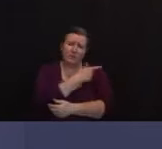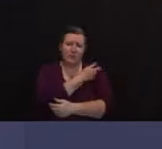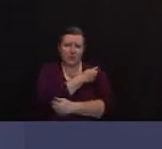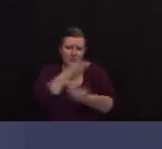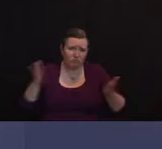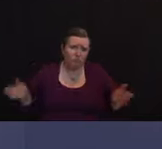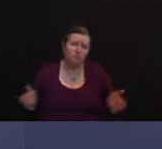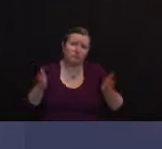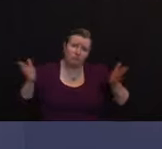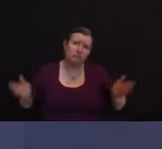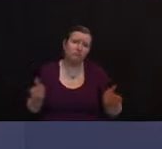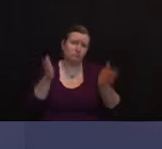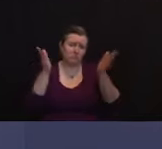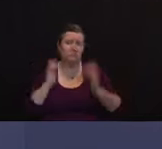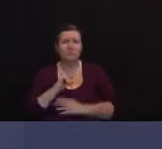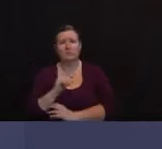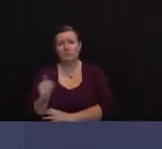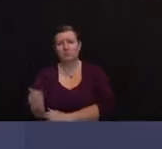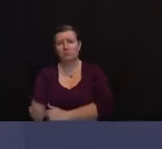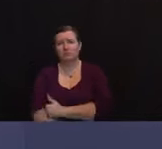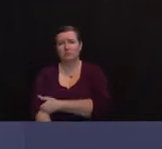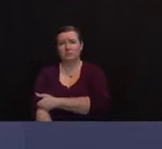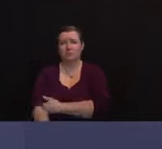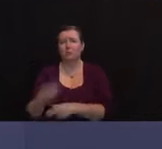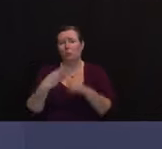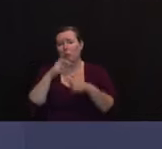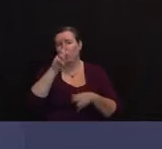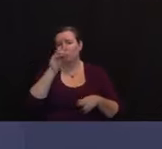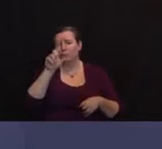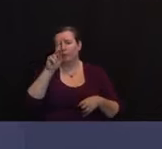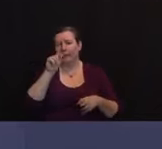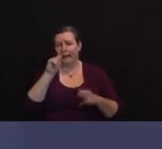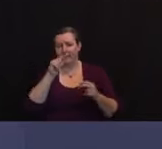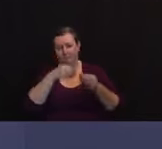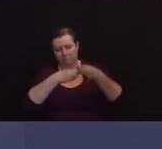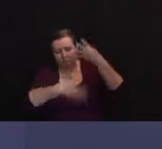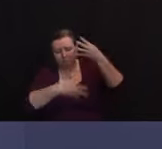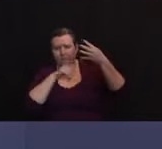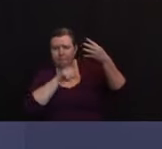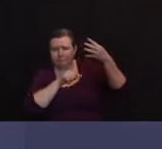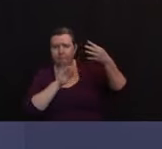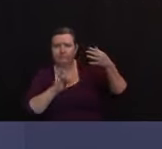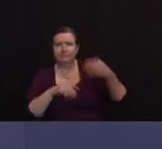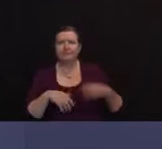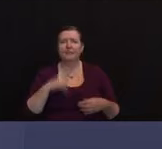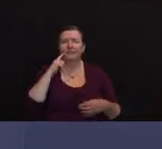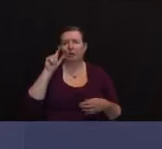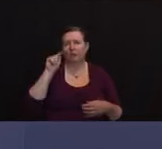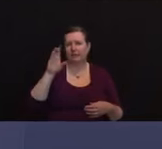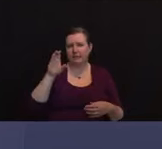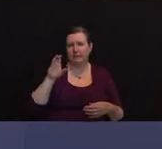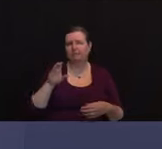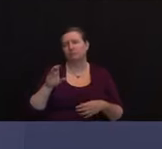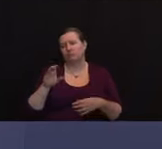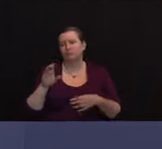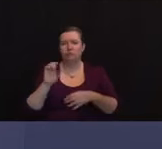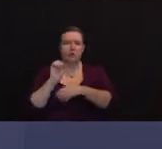toolkit was sent to the long-term care industry associations to distribute to facilities throughout the state.